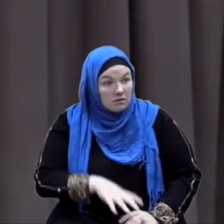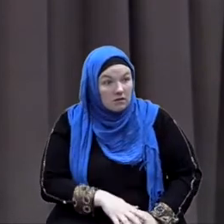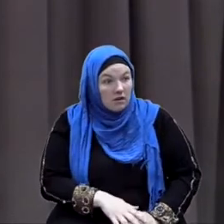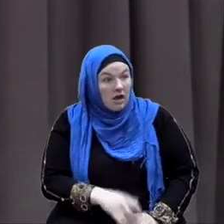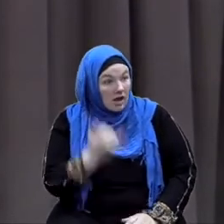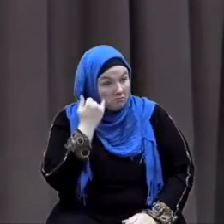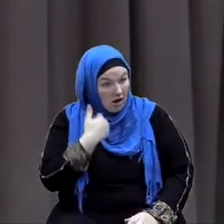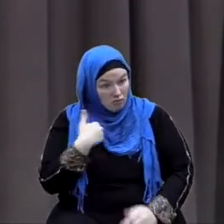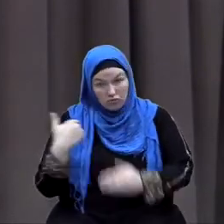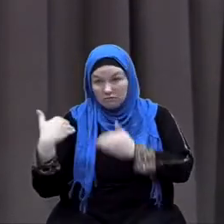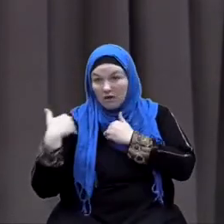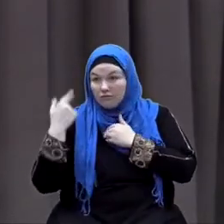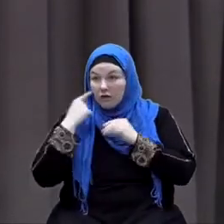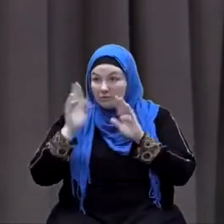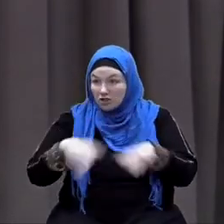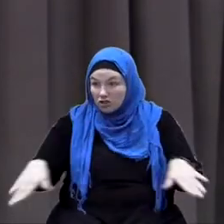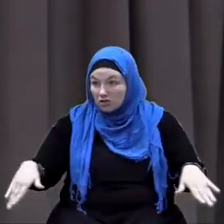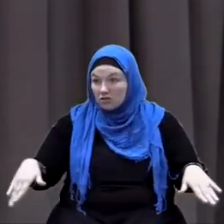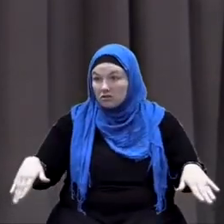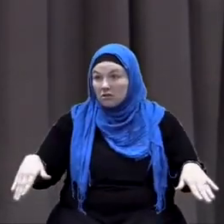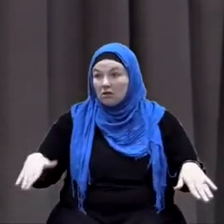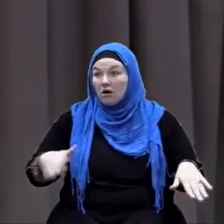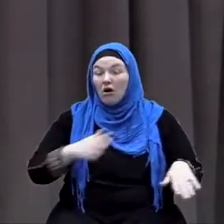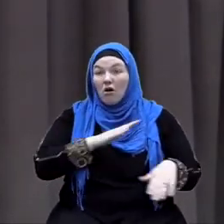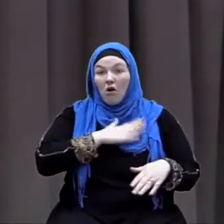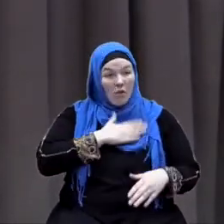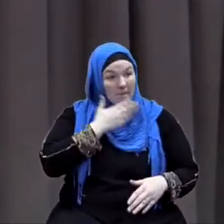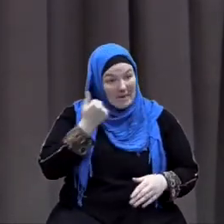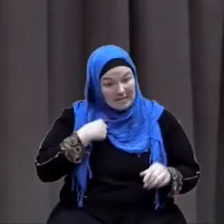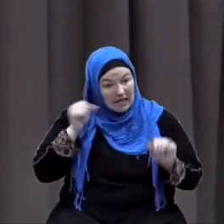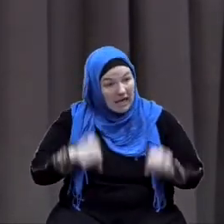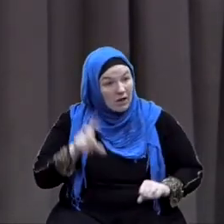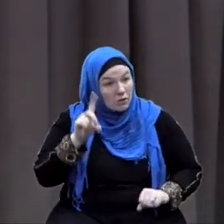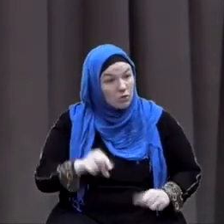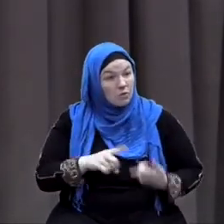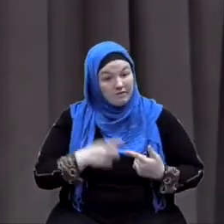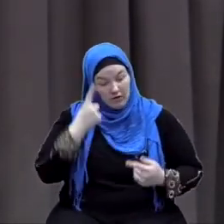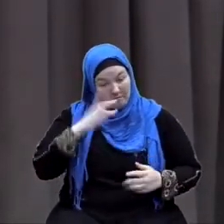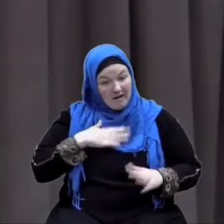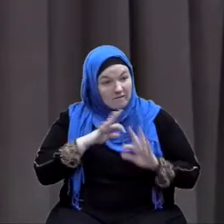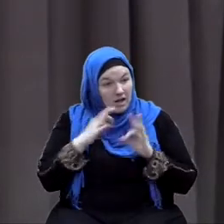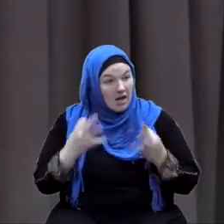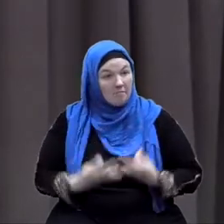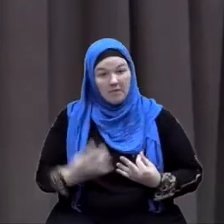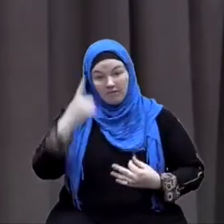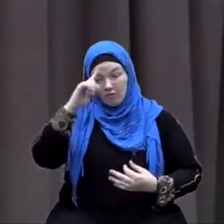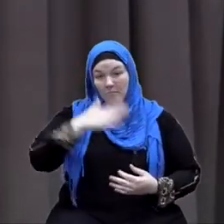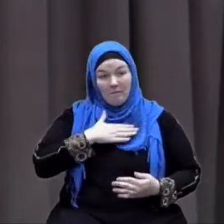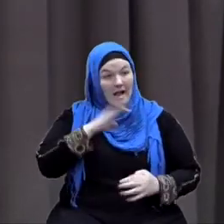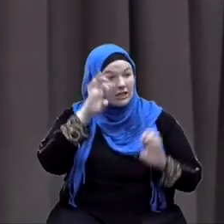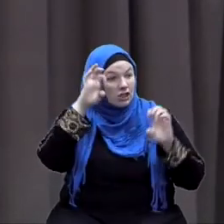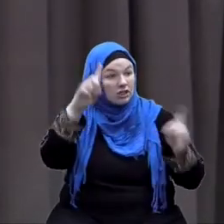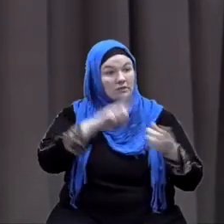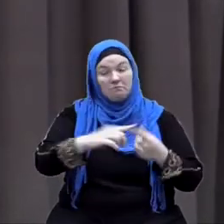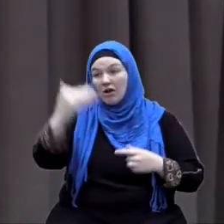children, our next generation, our community, our families? Life is